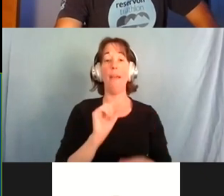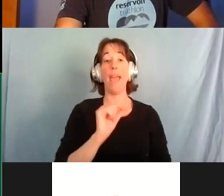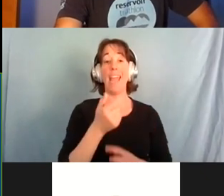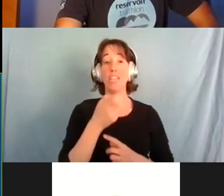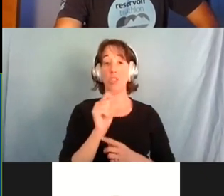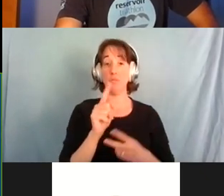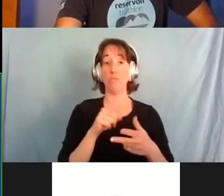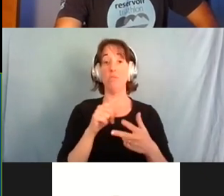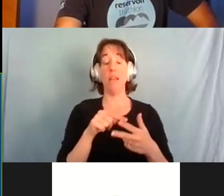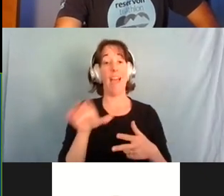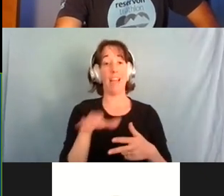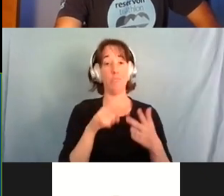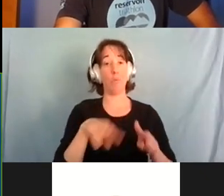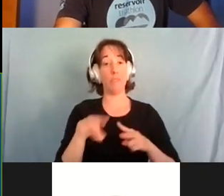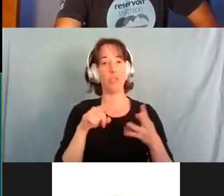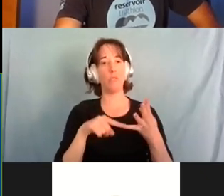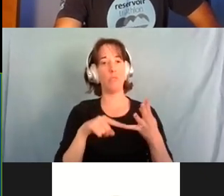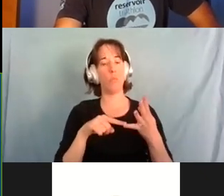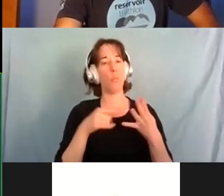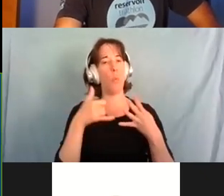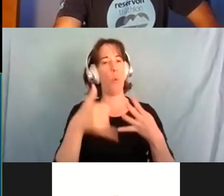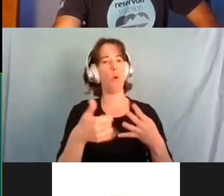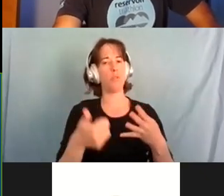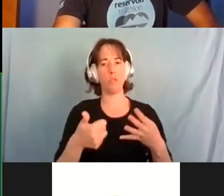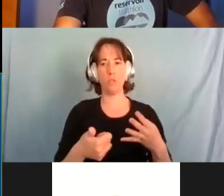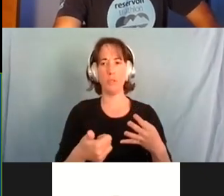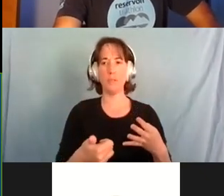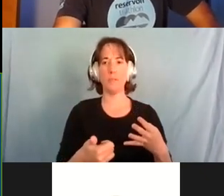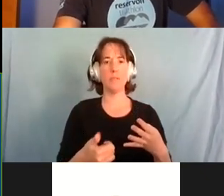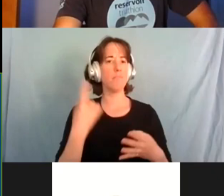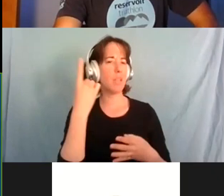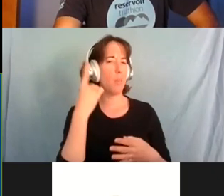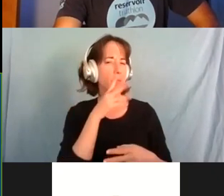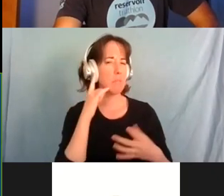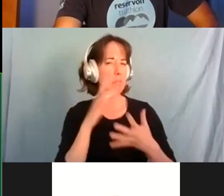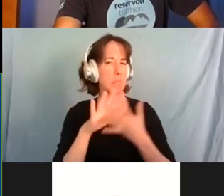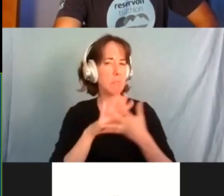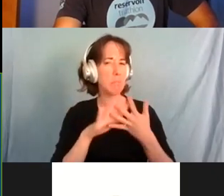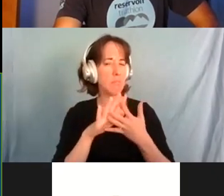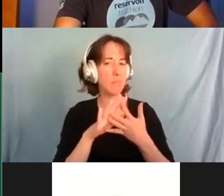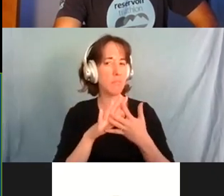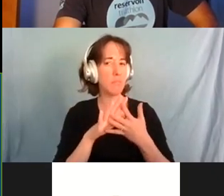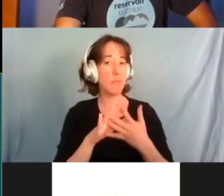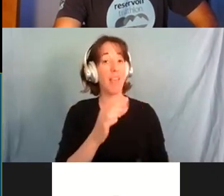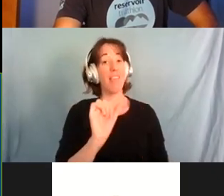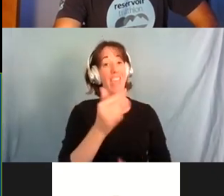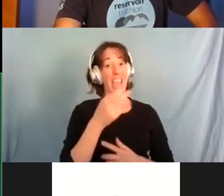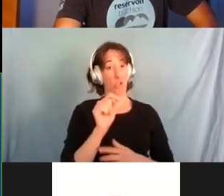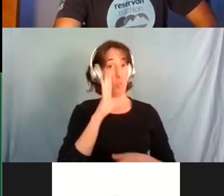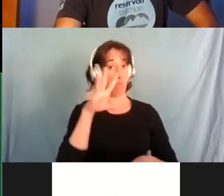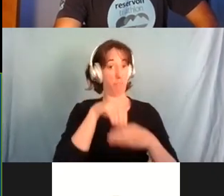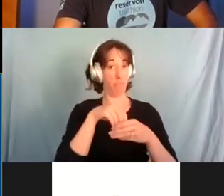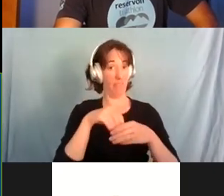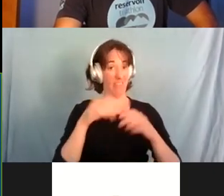be in like environment as well, or is it just like? Yeah, so you can, I